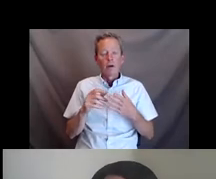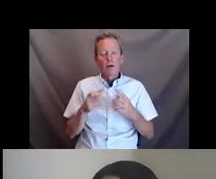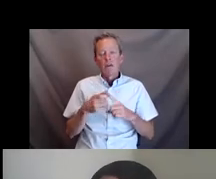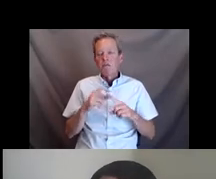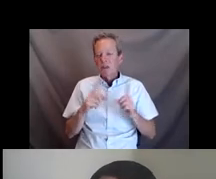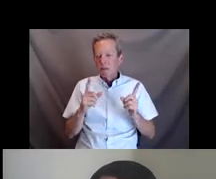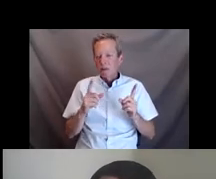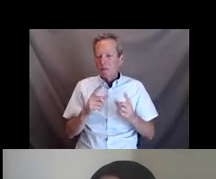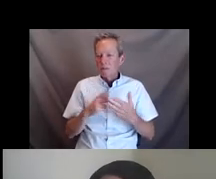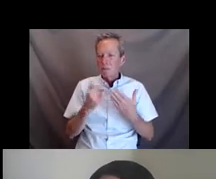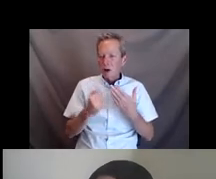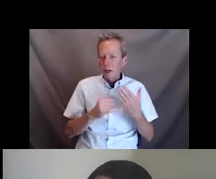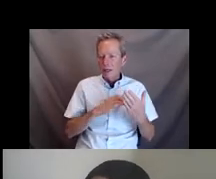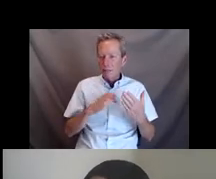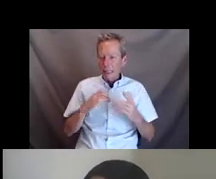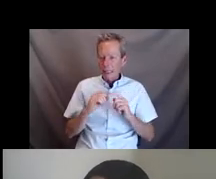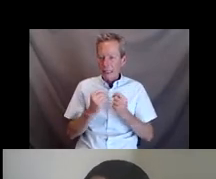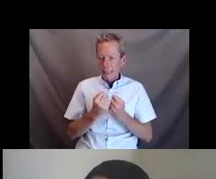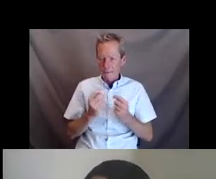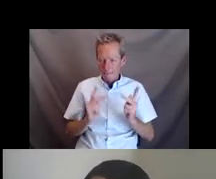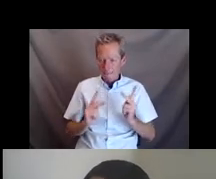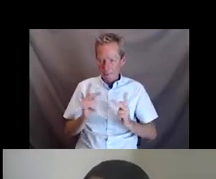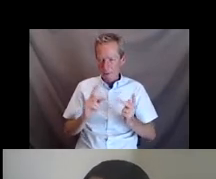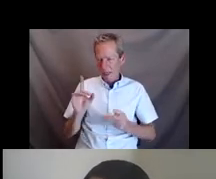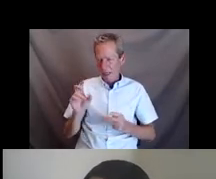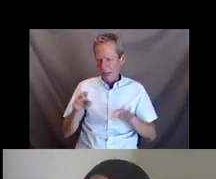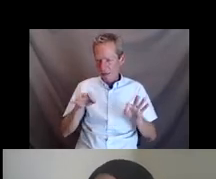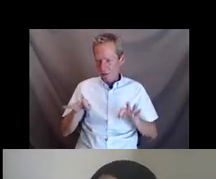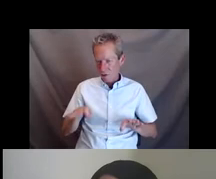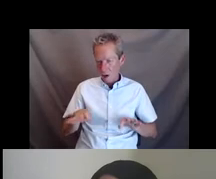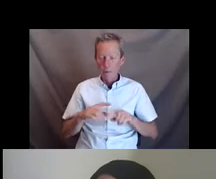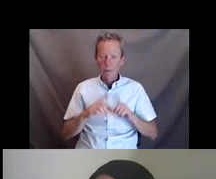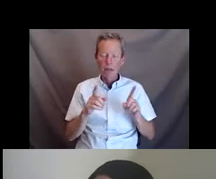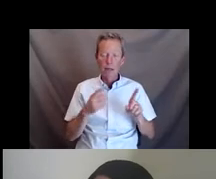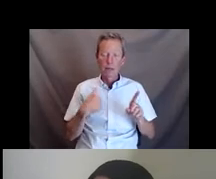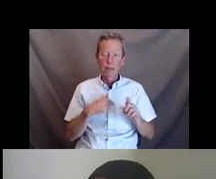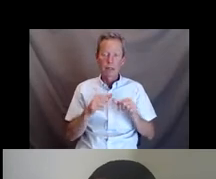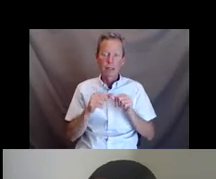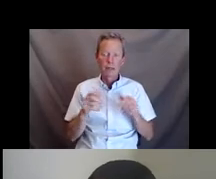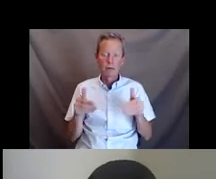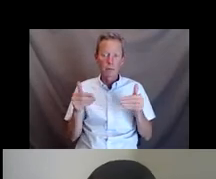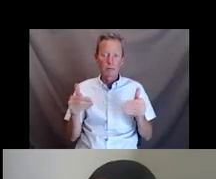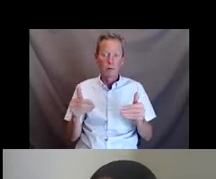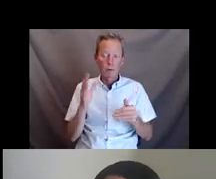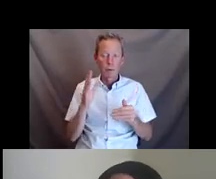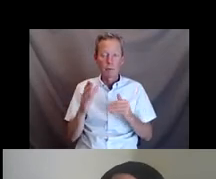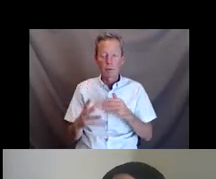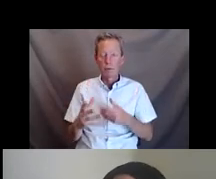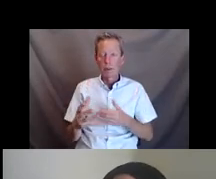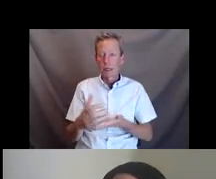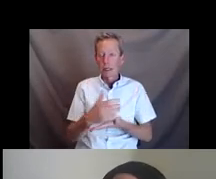that Dan talked to you about. But also from, as we continue to move forward, we'll be getting additional